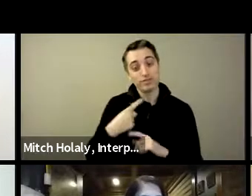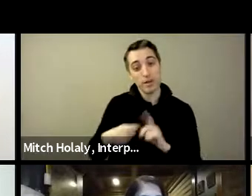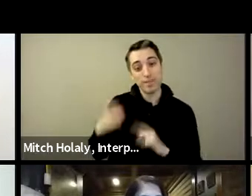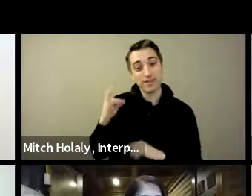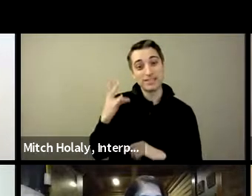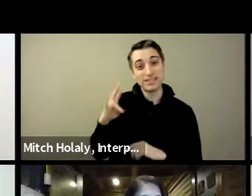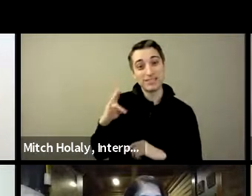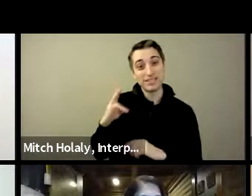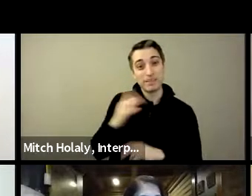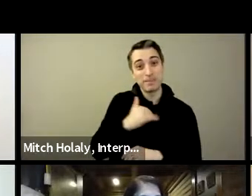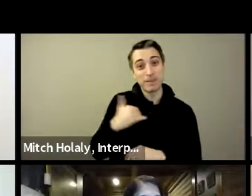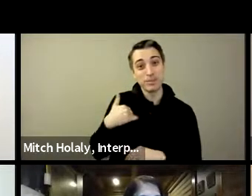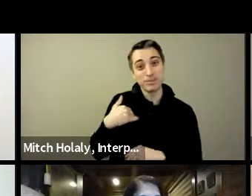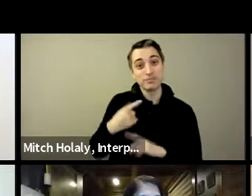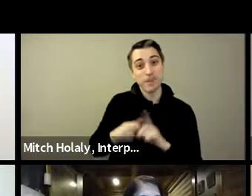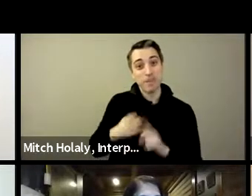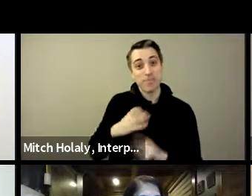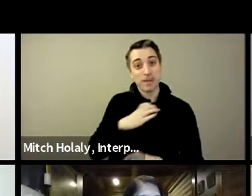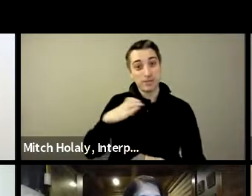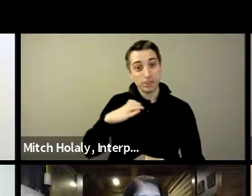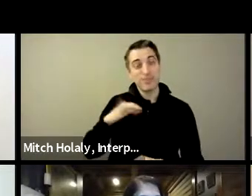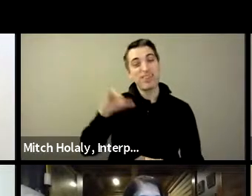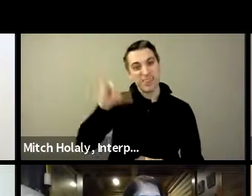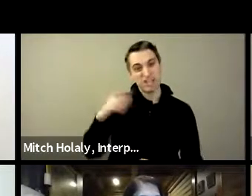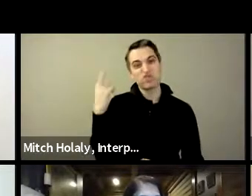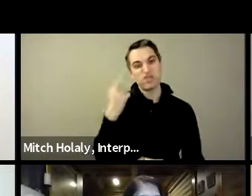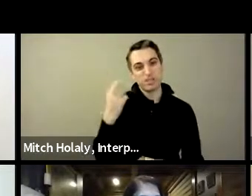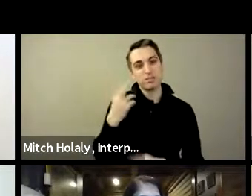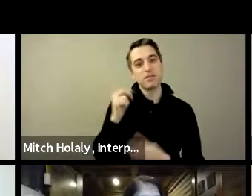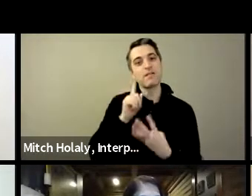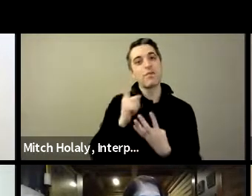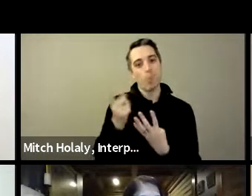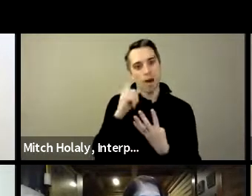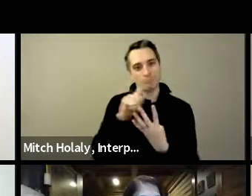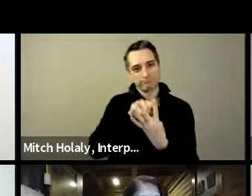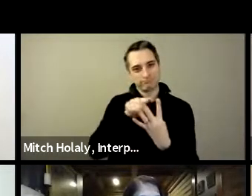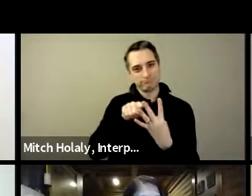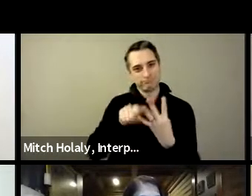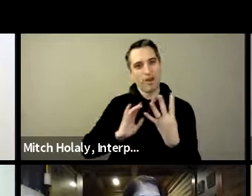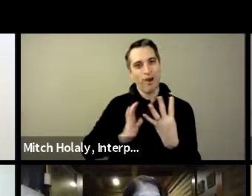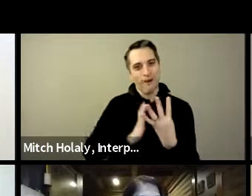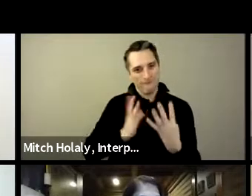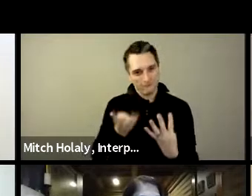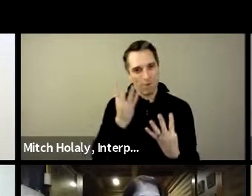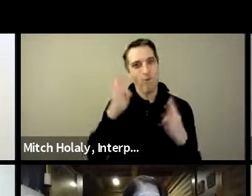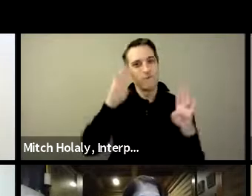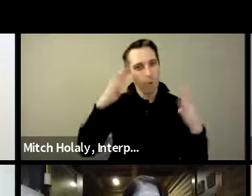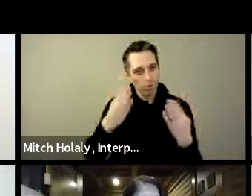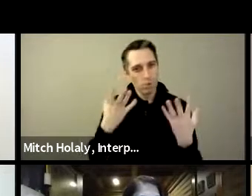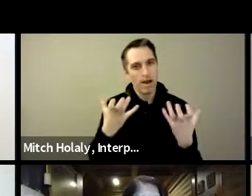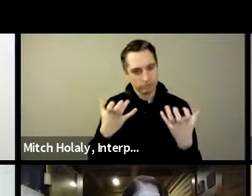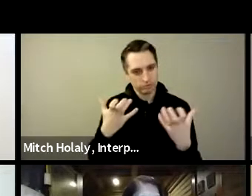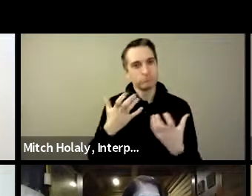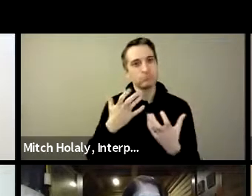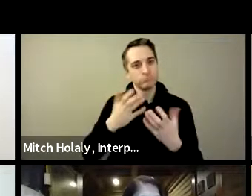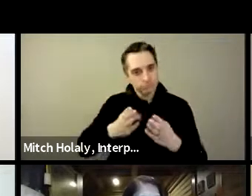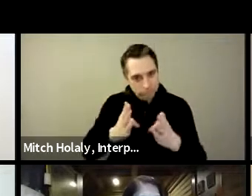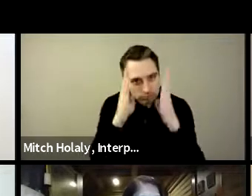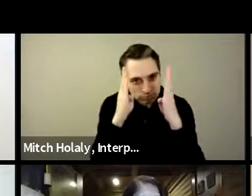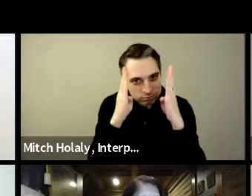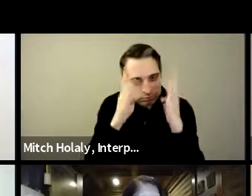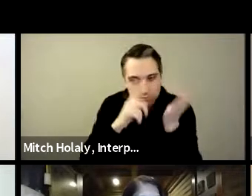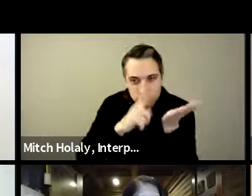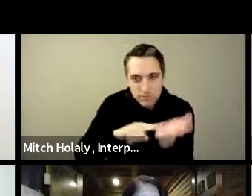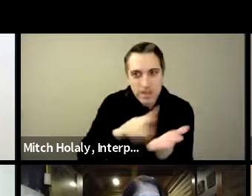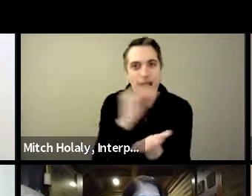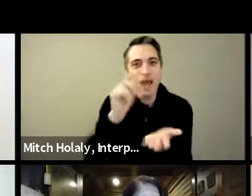members of the commission, that is why that's one of the four focuses that we plan to make sure that we pay attention to and write